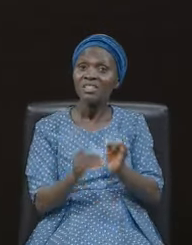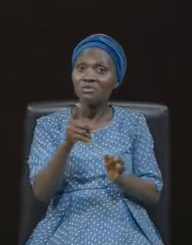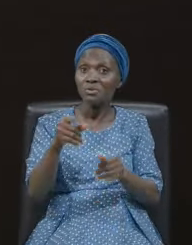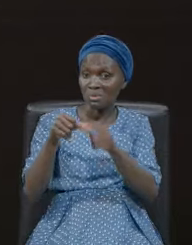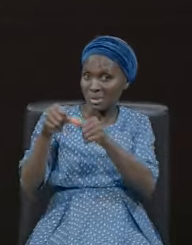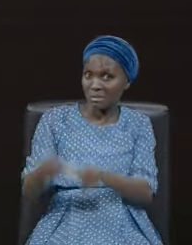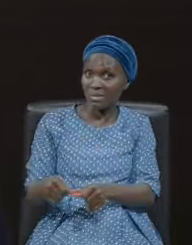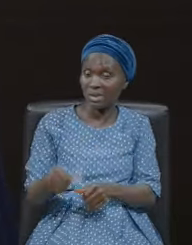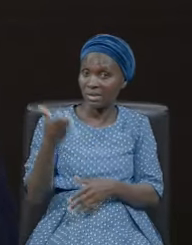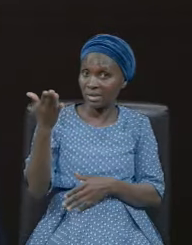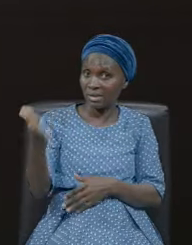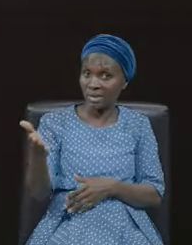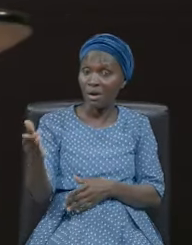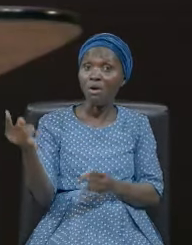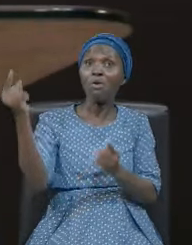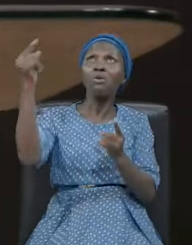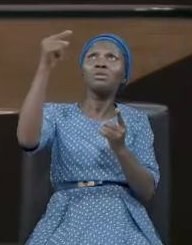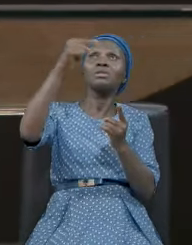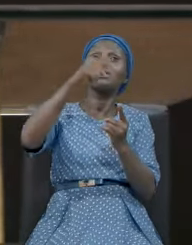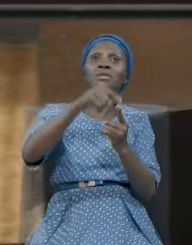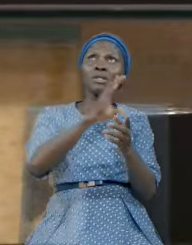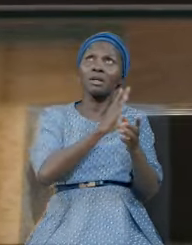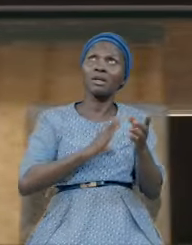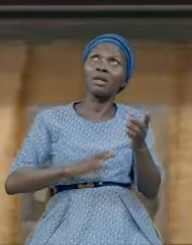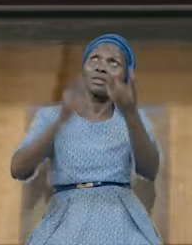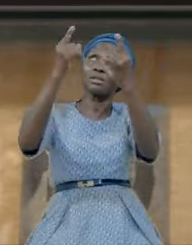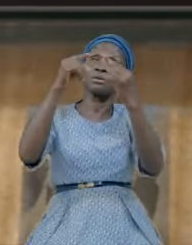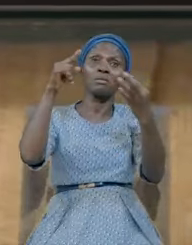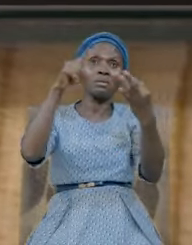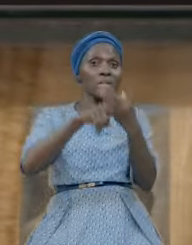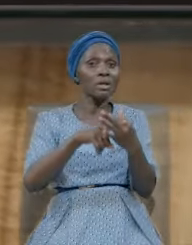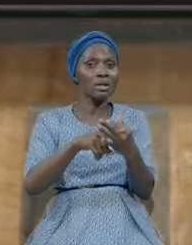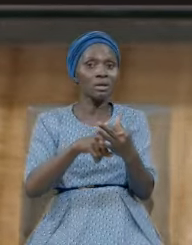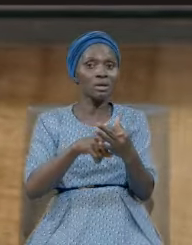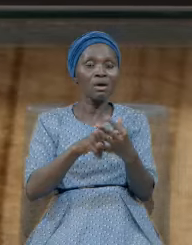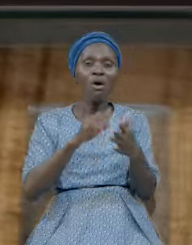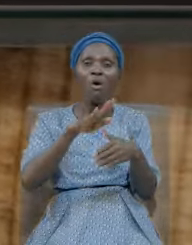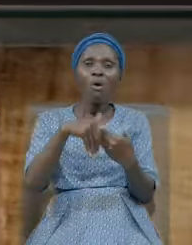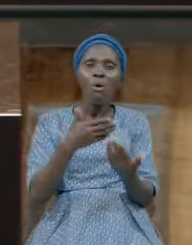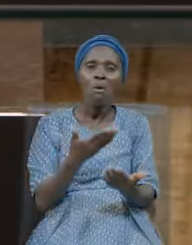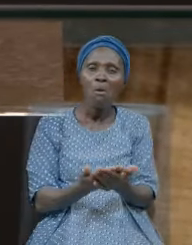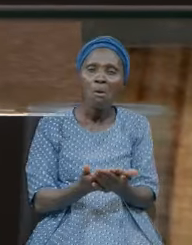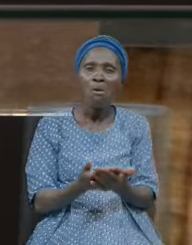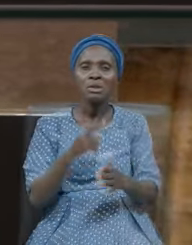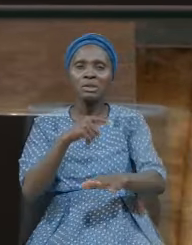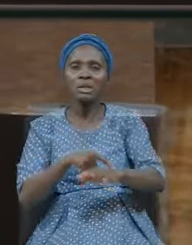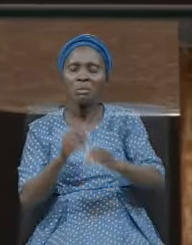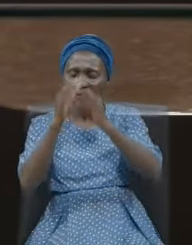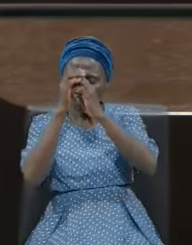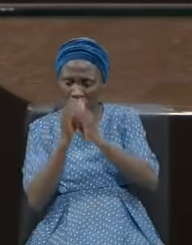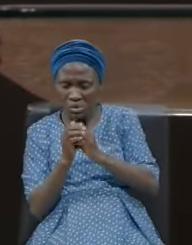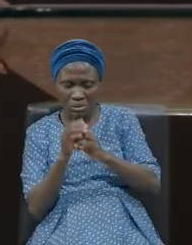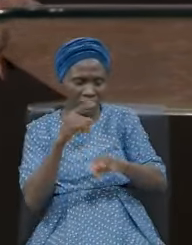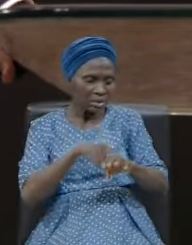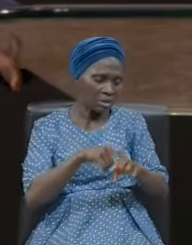there until Christ comes, all the worship, all the service, all the